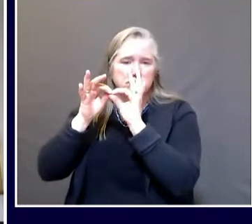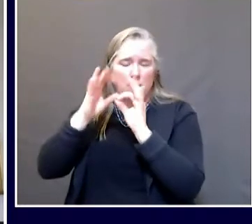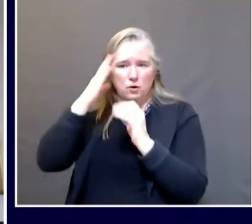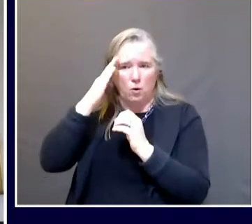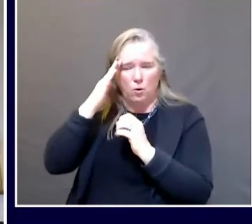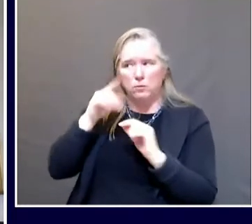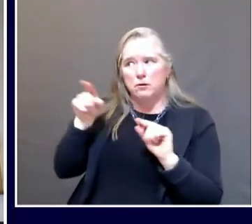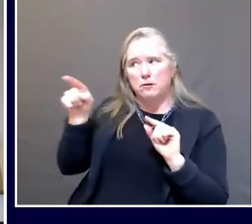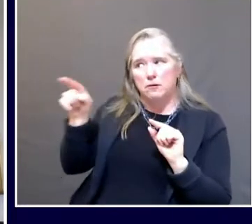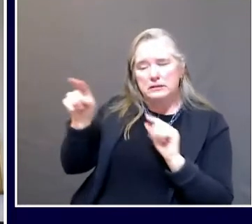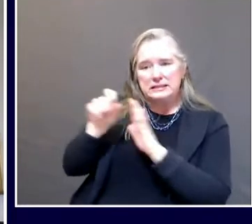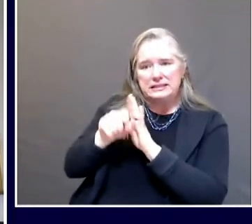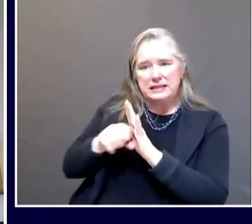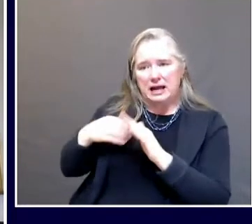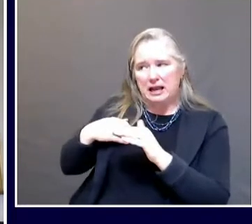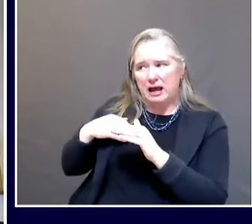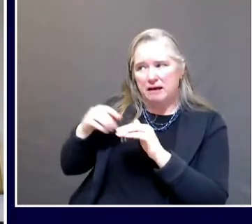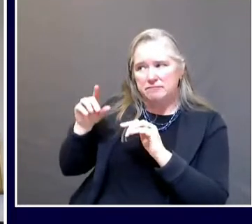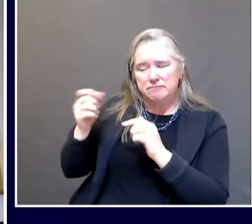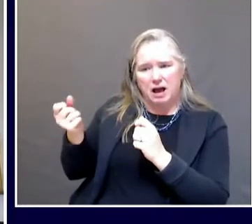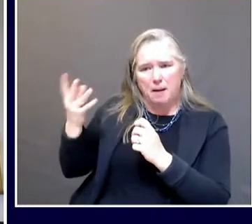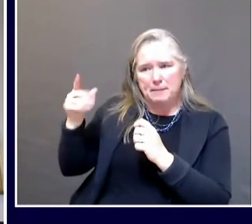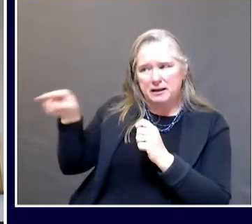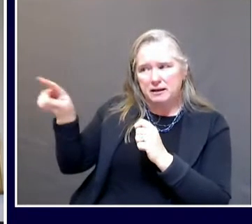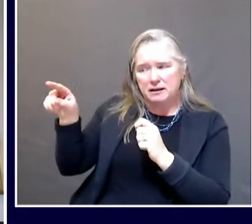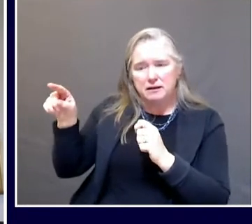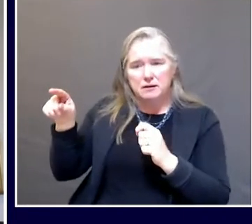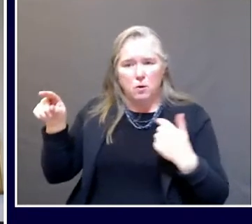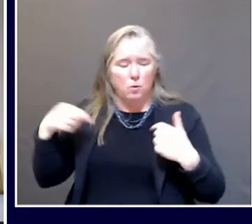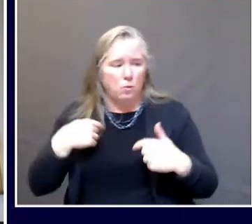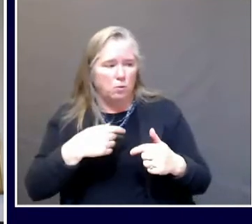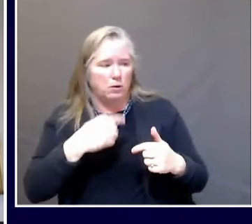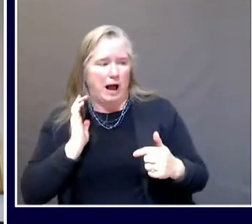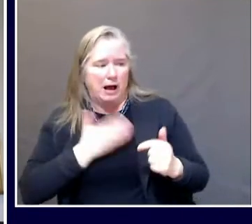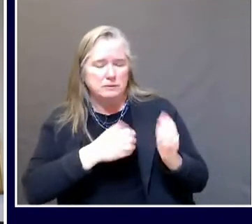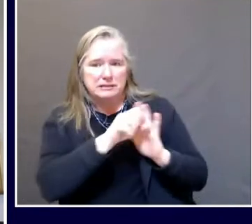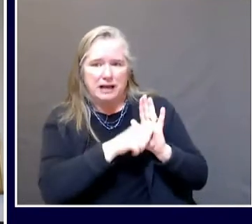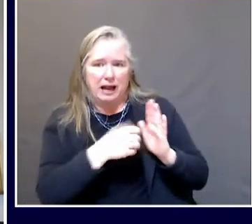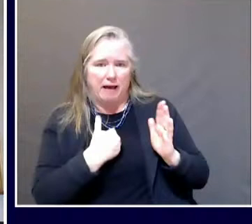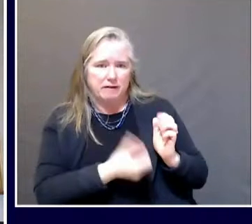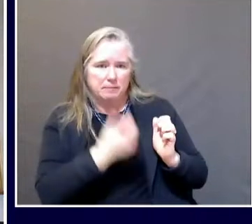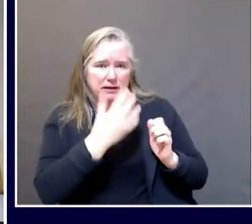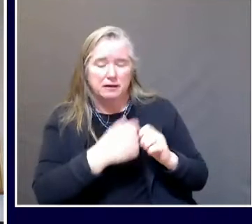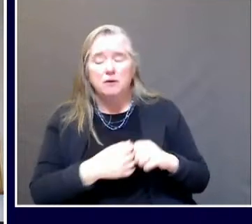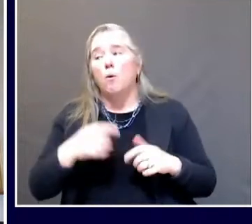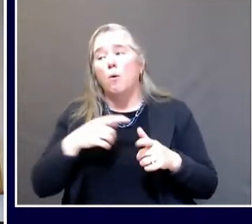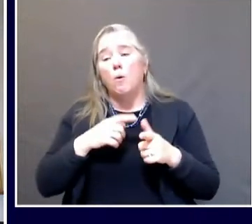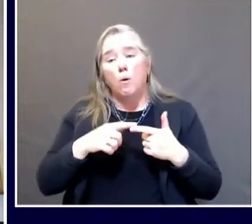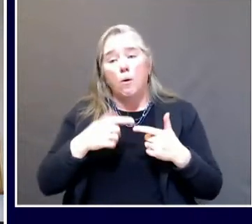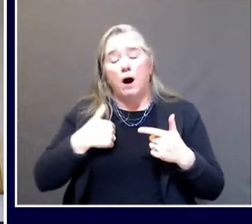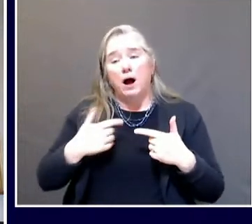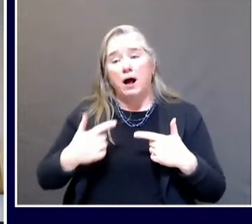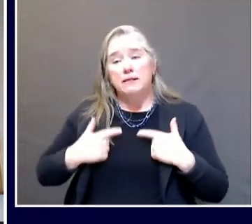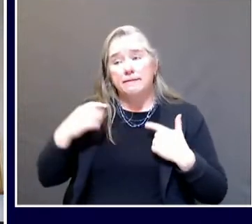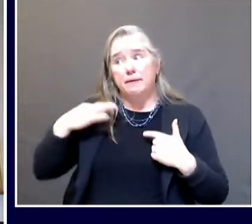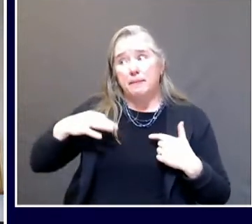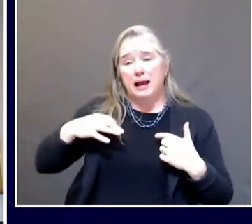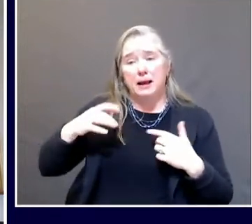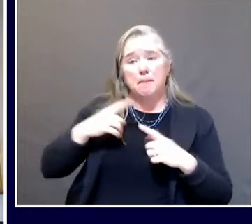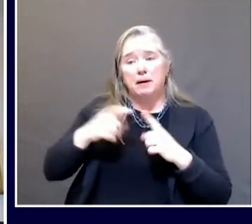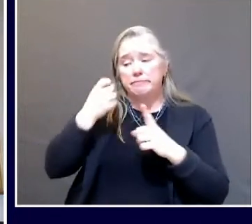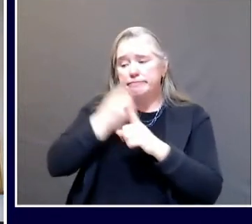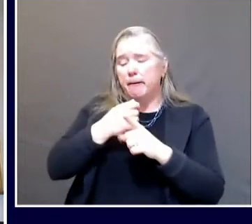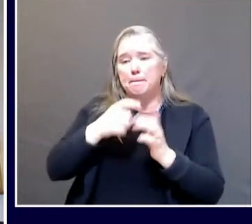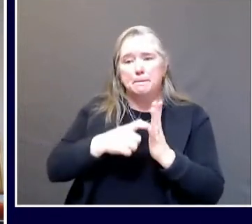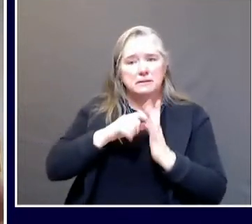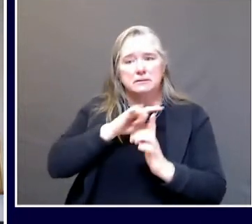insight into who had been vaccinated, and if they needed to, if you're a Mainer and you happen to be in Florida for your second dose, all of that could be kept